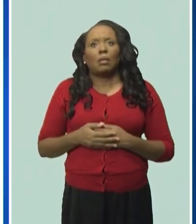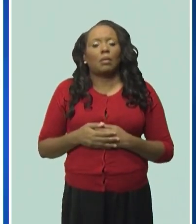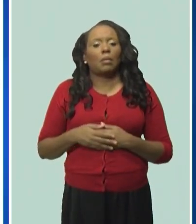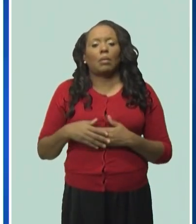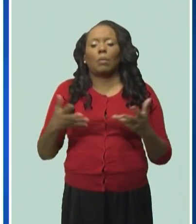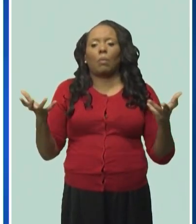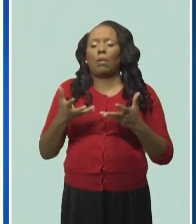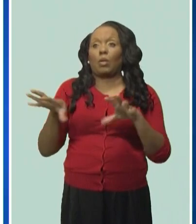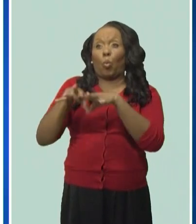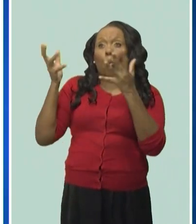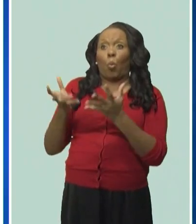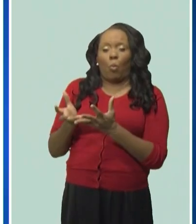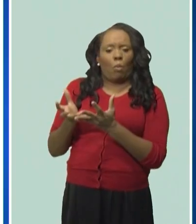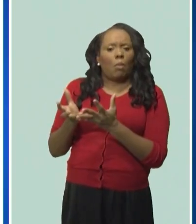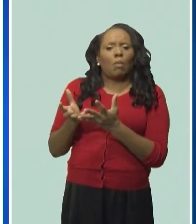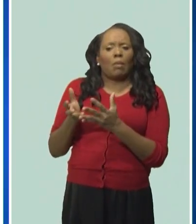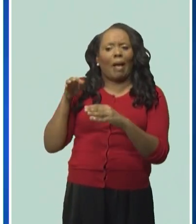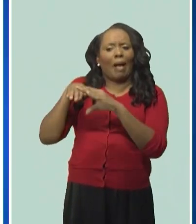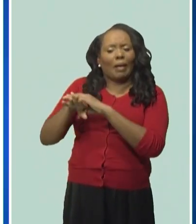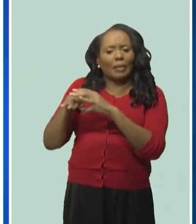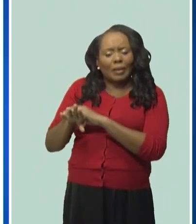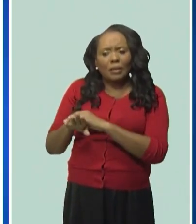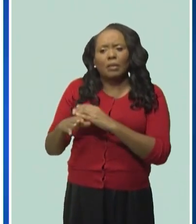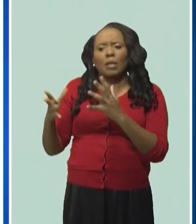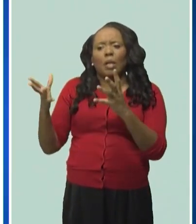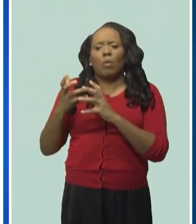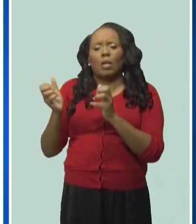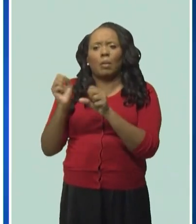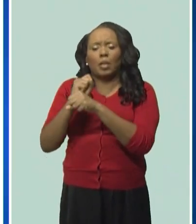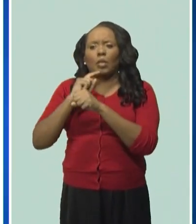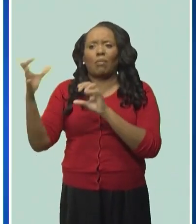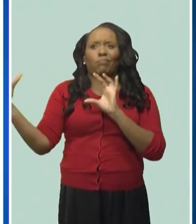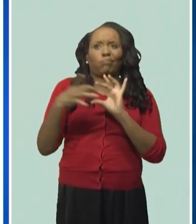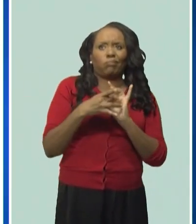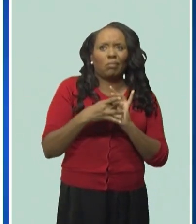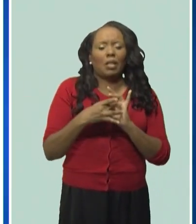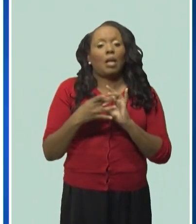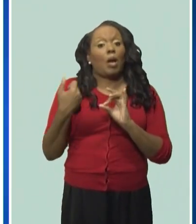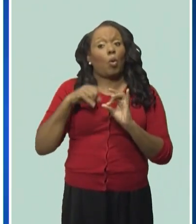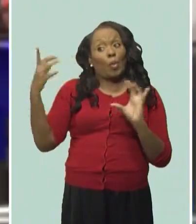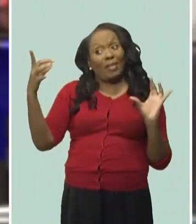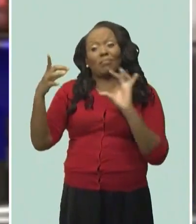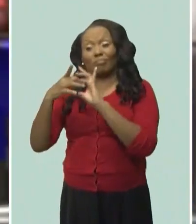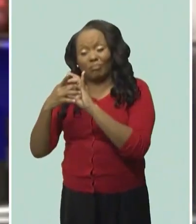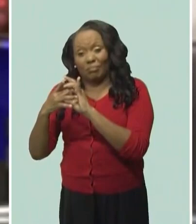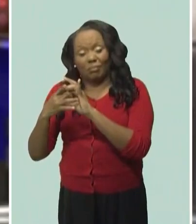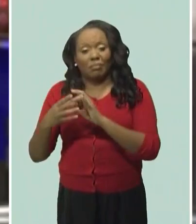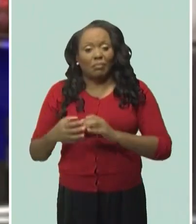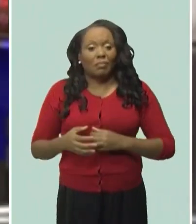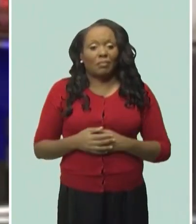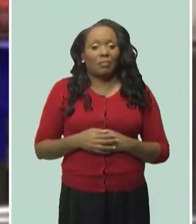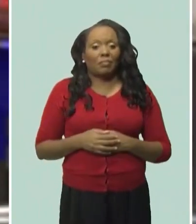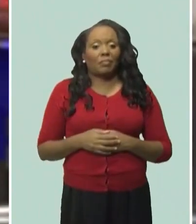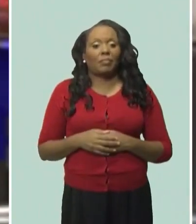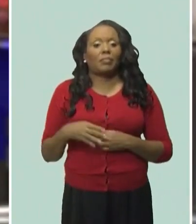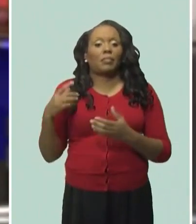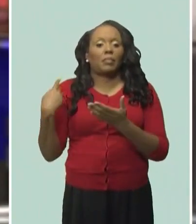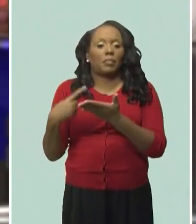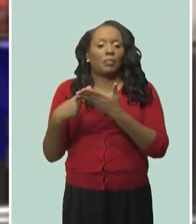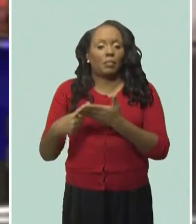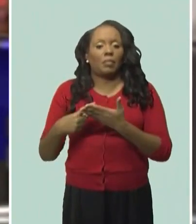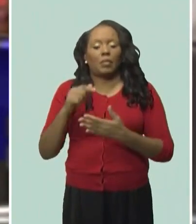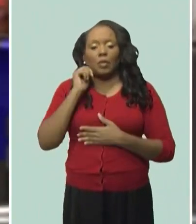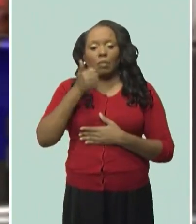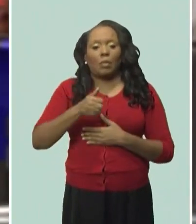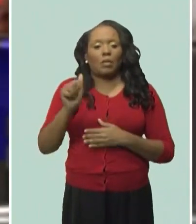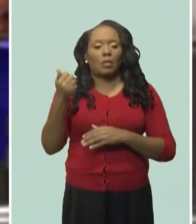criteria, as well as our national universal access criteria. The estimates debate resumes